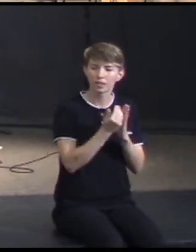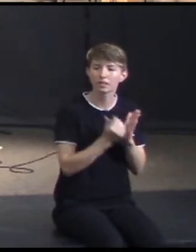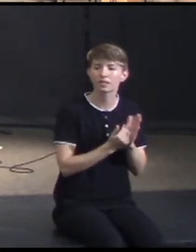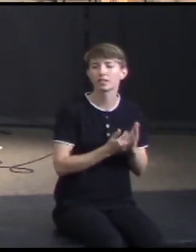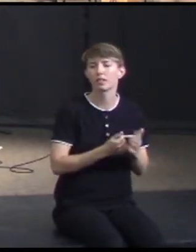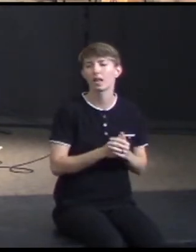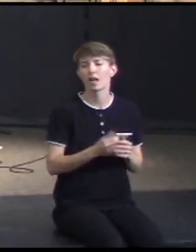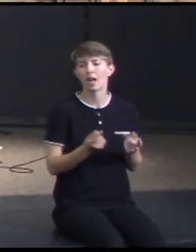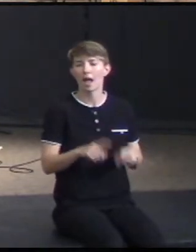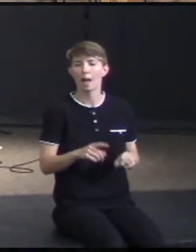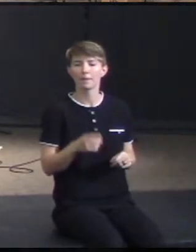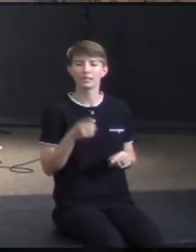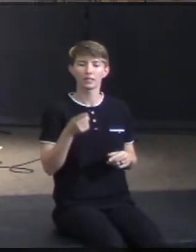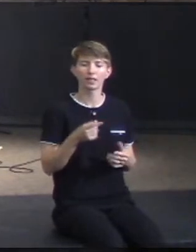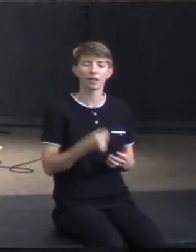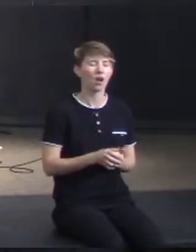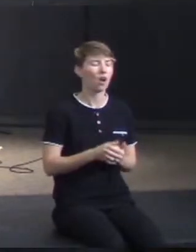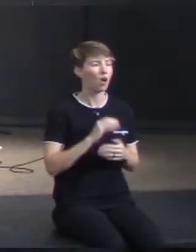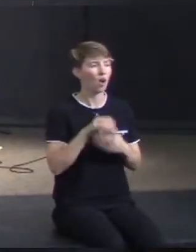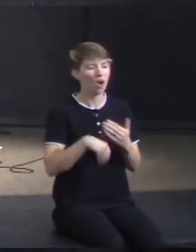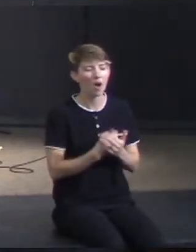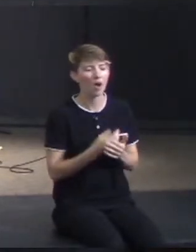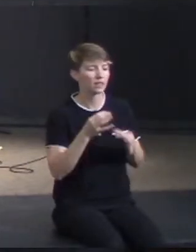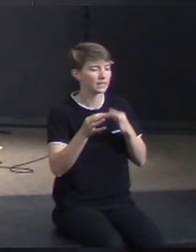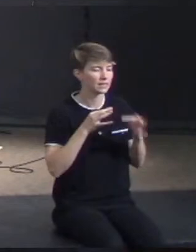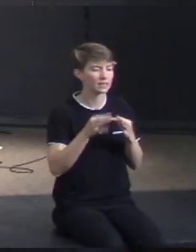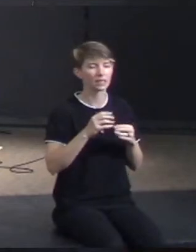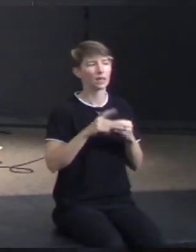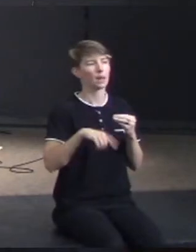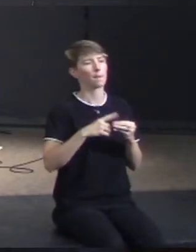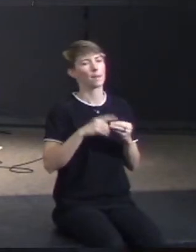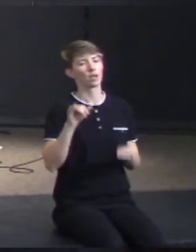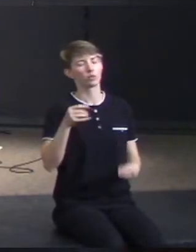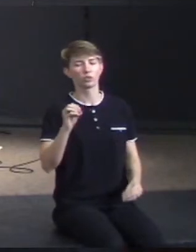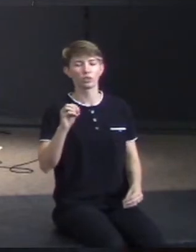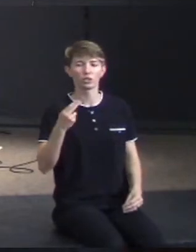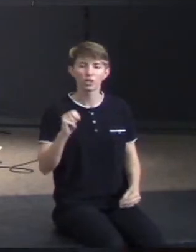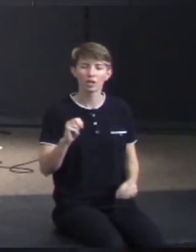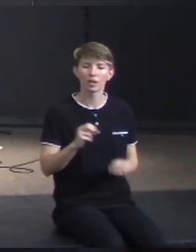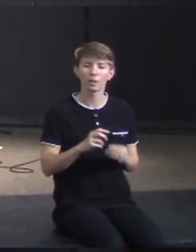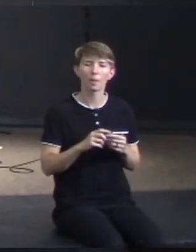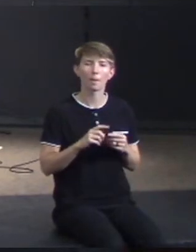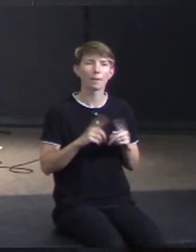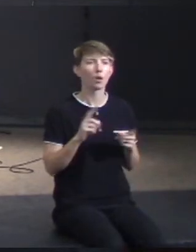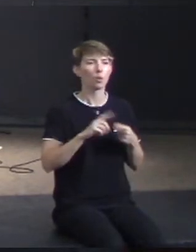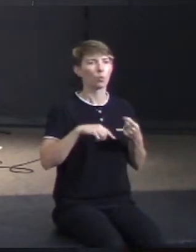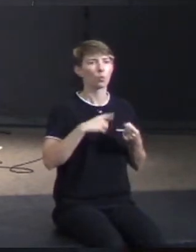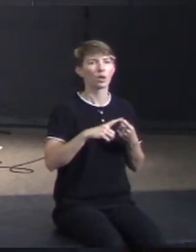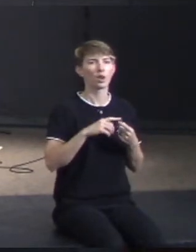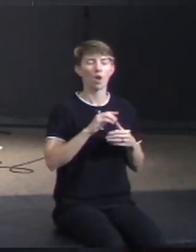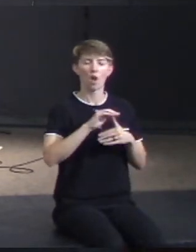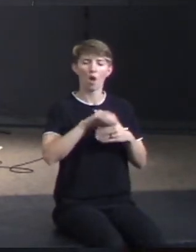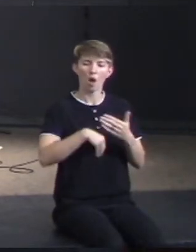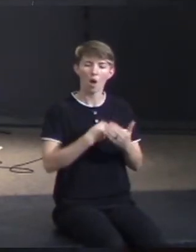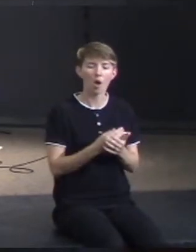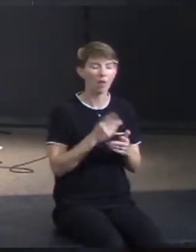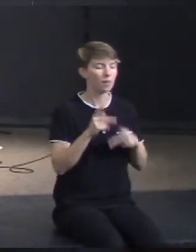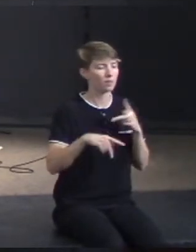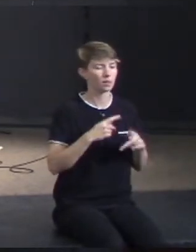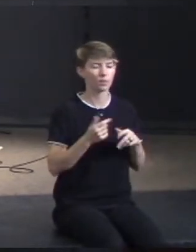about John, but when all the people were being baptized, Jesus was baptized too?